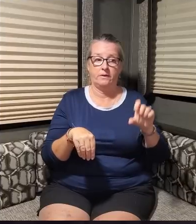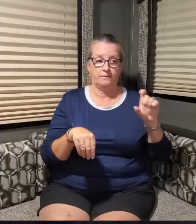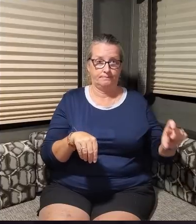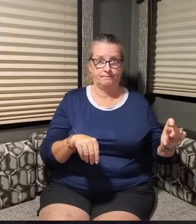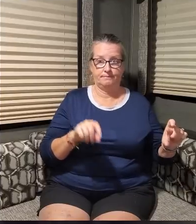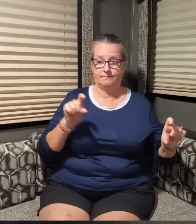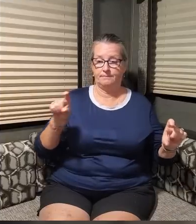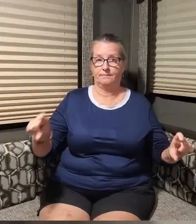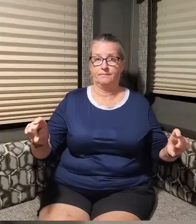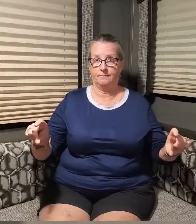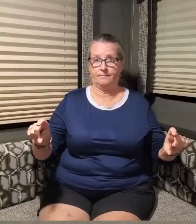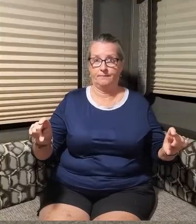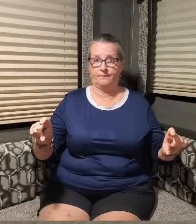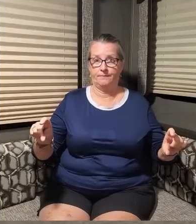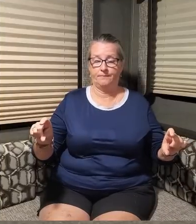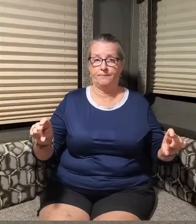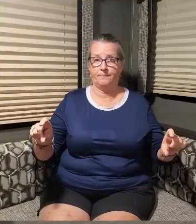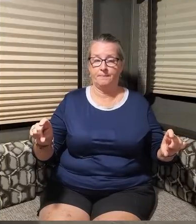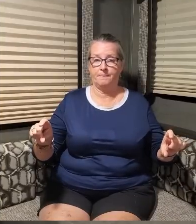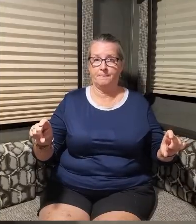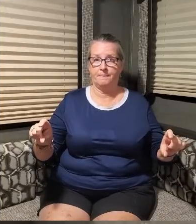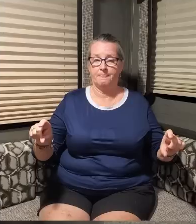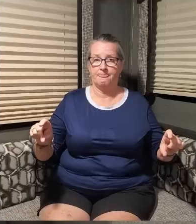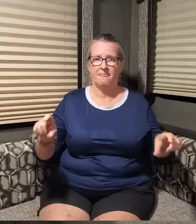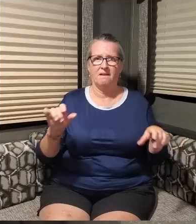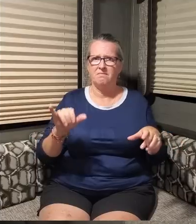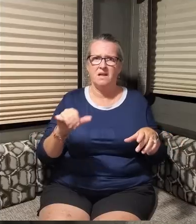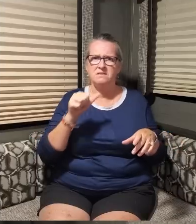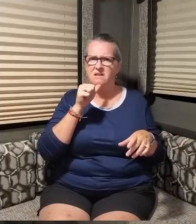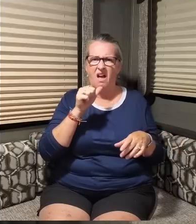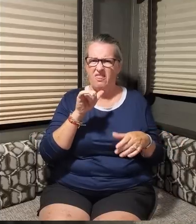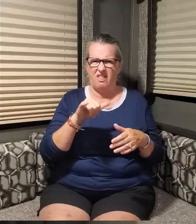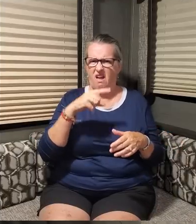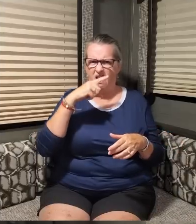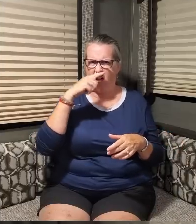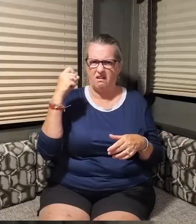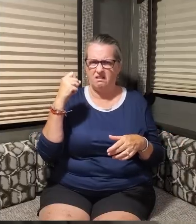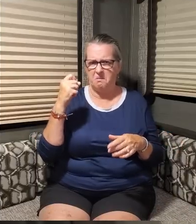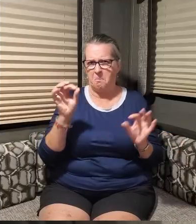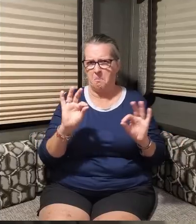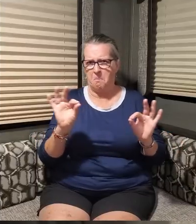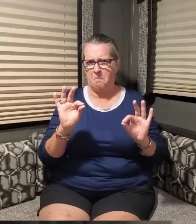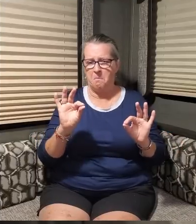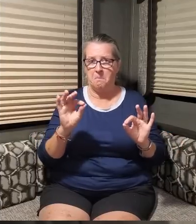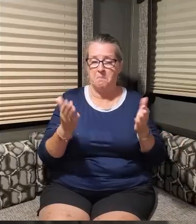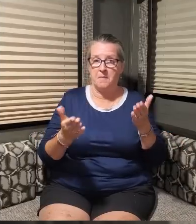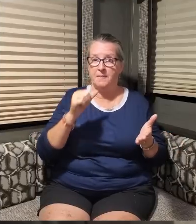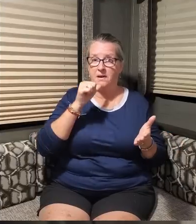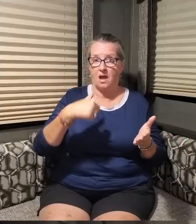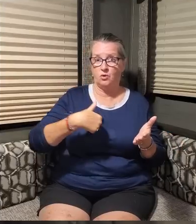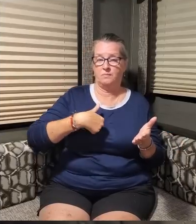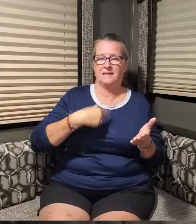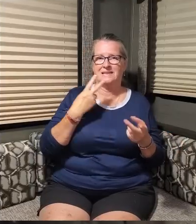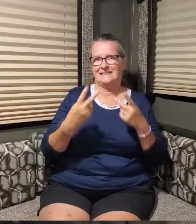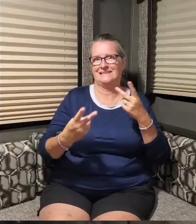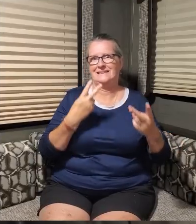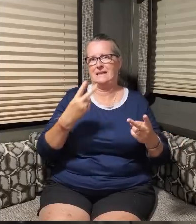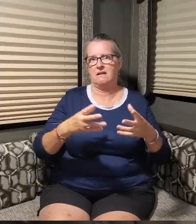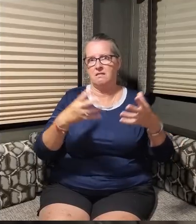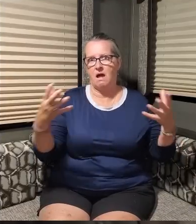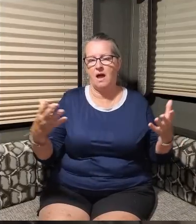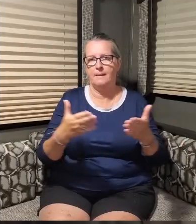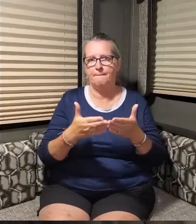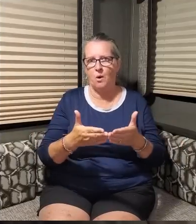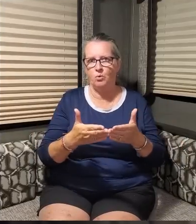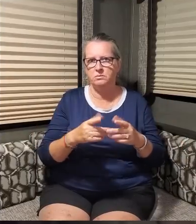one on each side. Okay, which is not that ugly. Maybe it's not ugly to me because I see this in boats